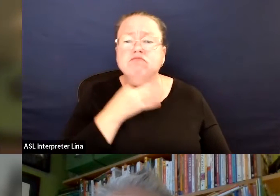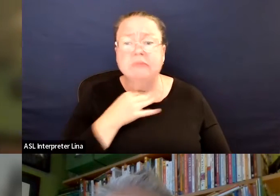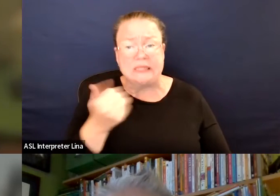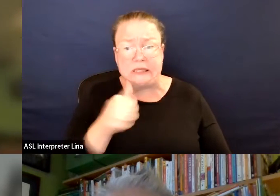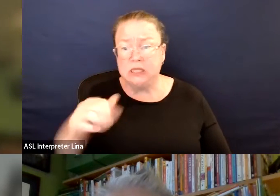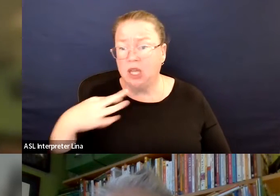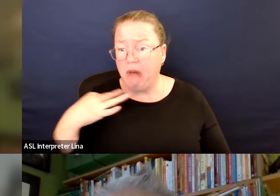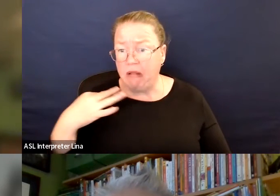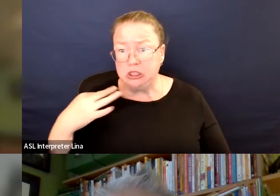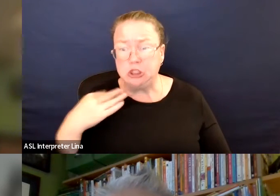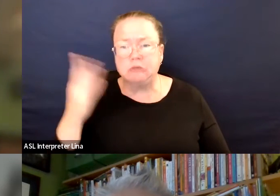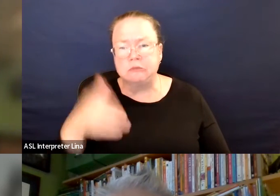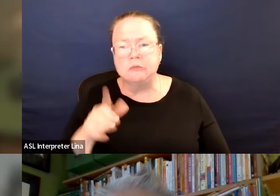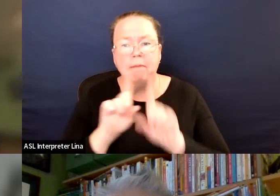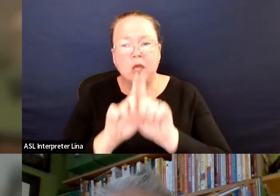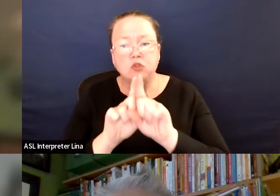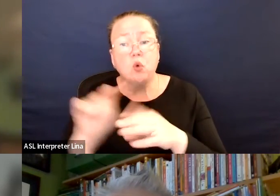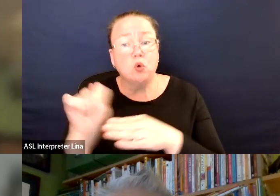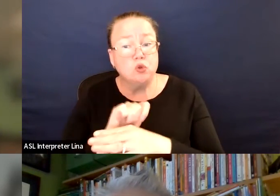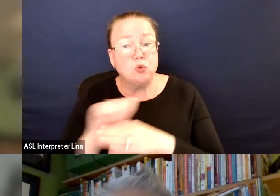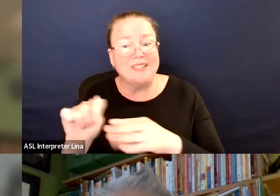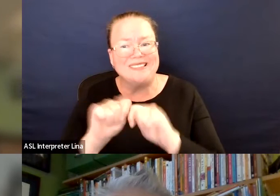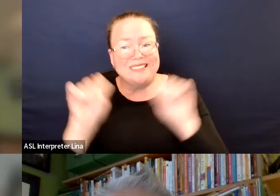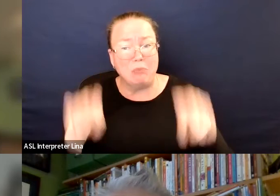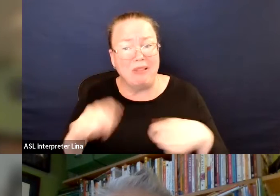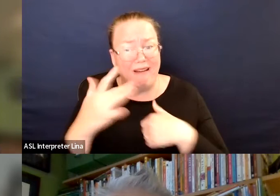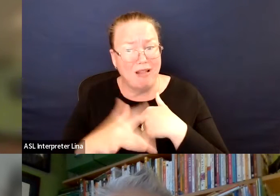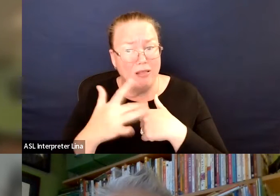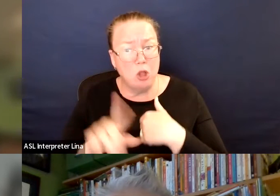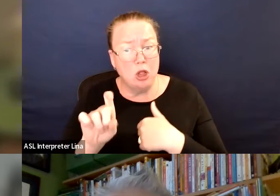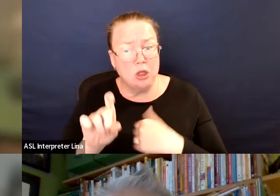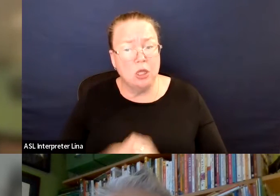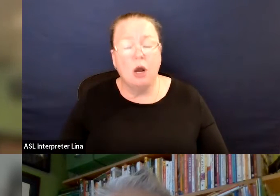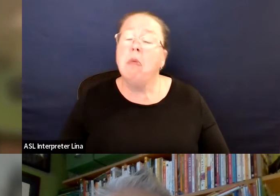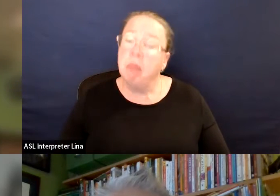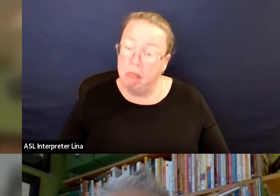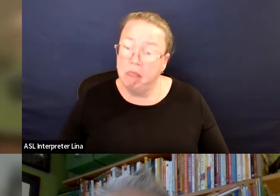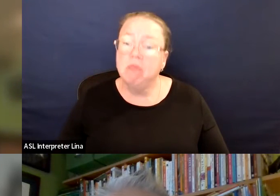any volunteer/mentor training templates available.